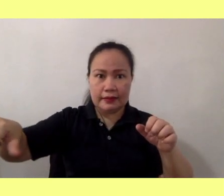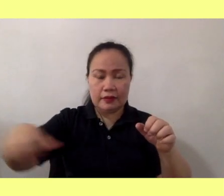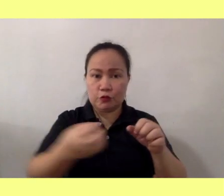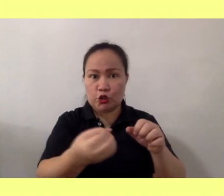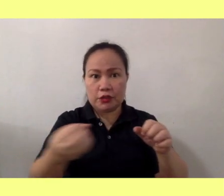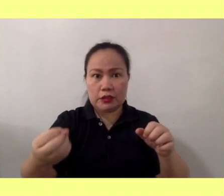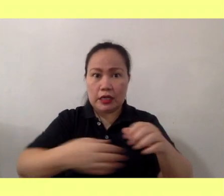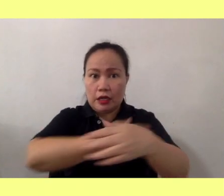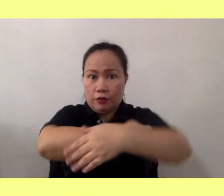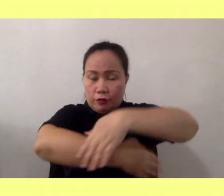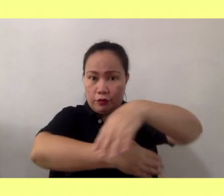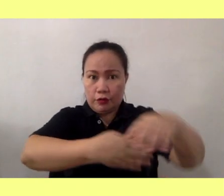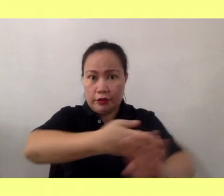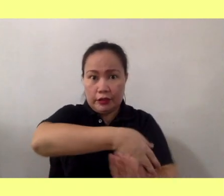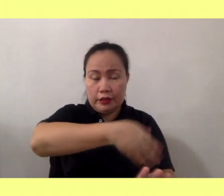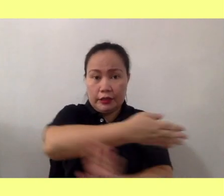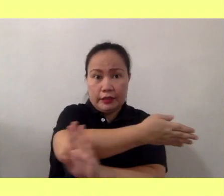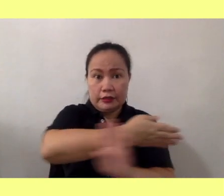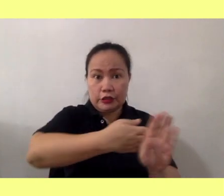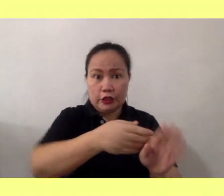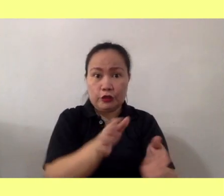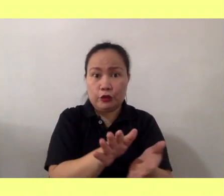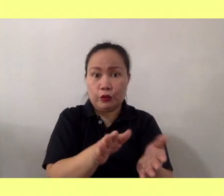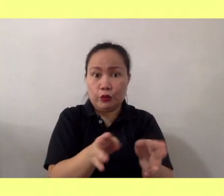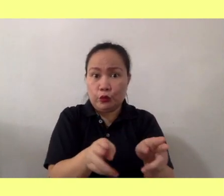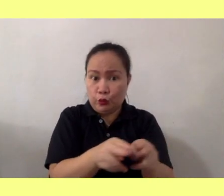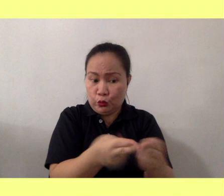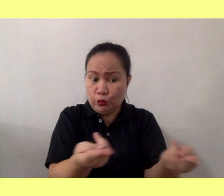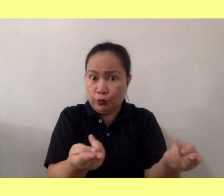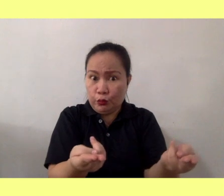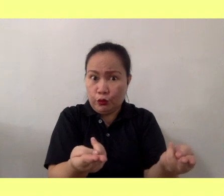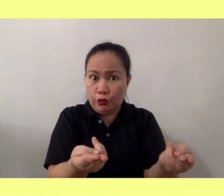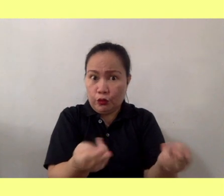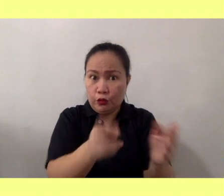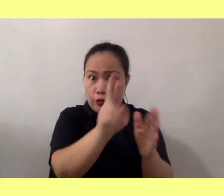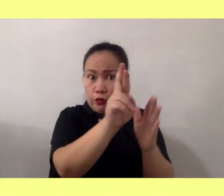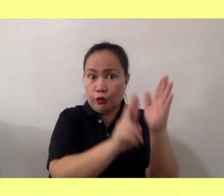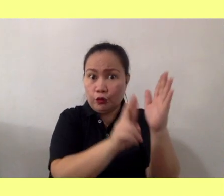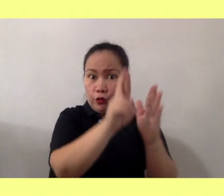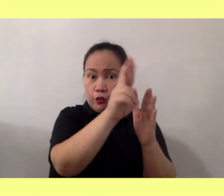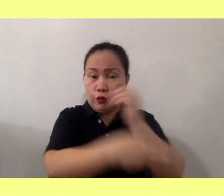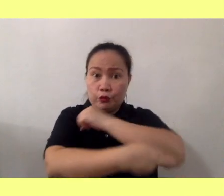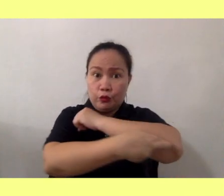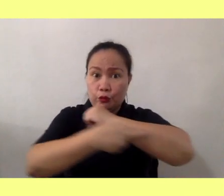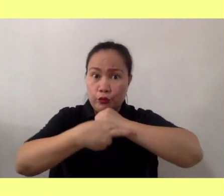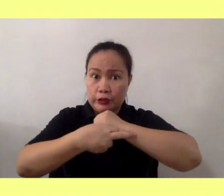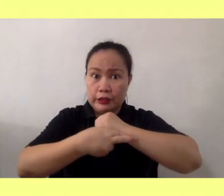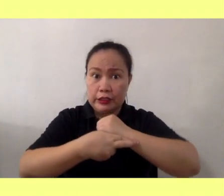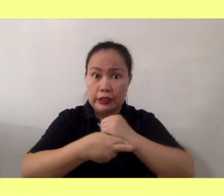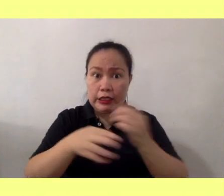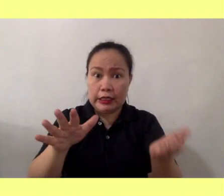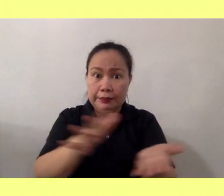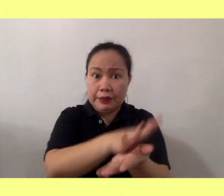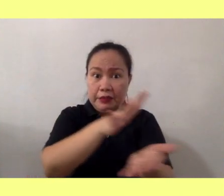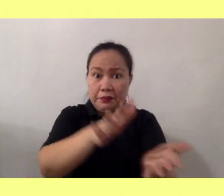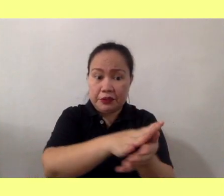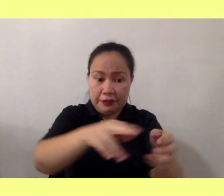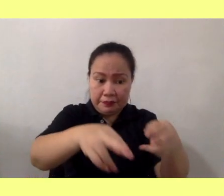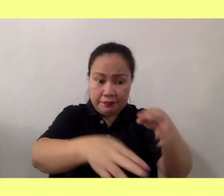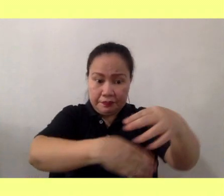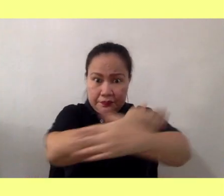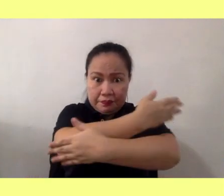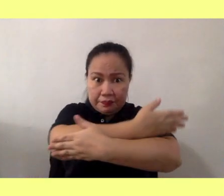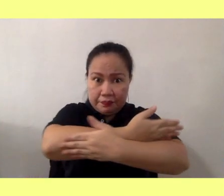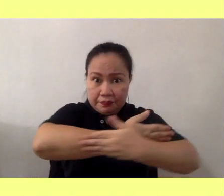your notebook, edge of a band paper. So, lahat po ng edges ay considered representations